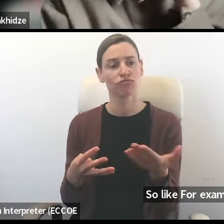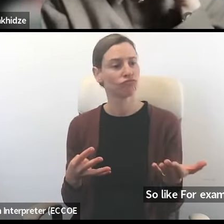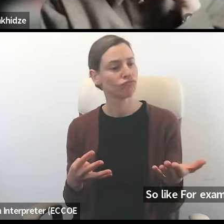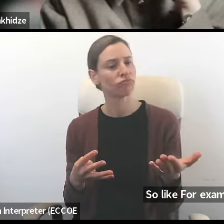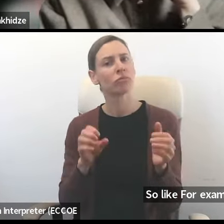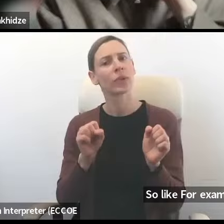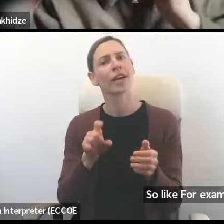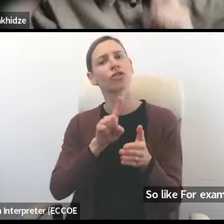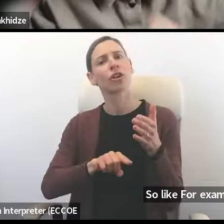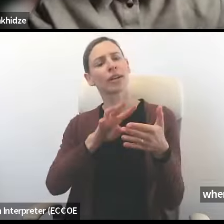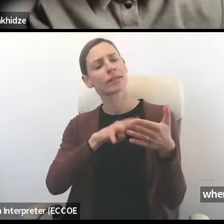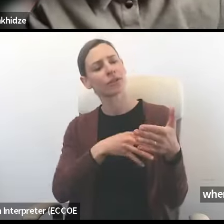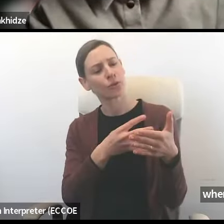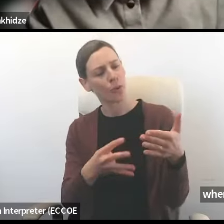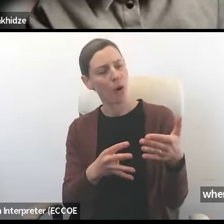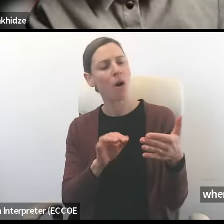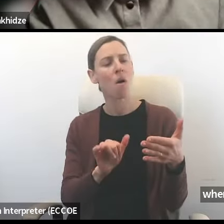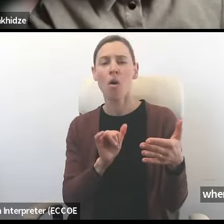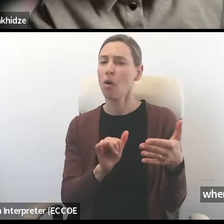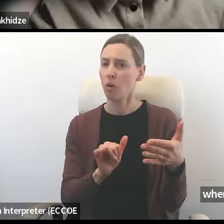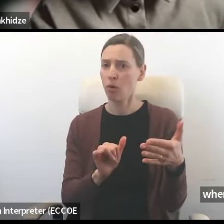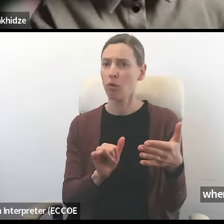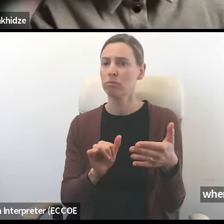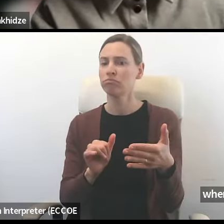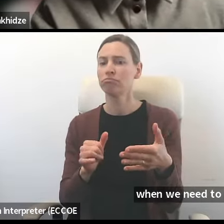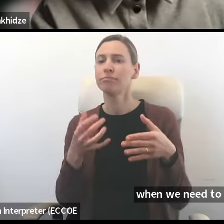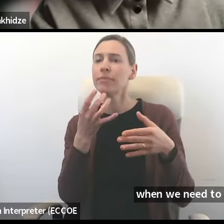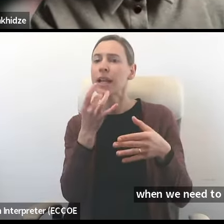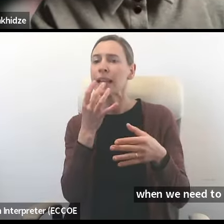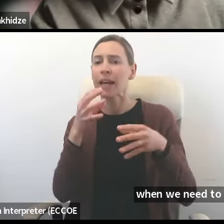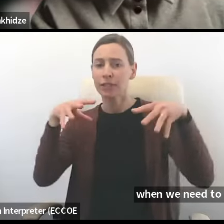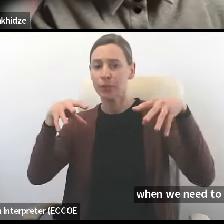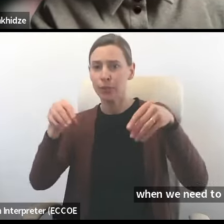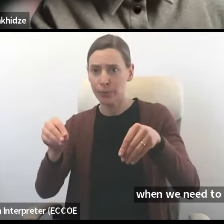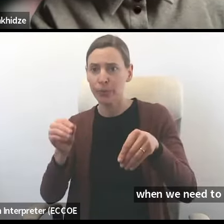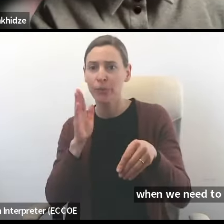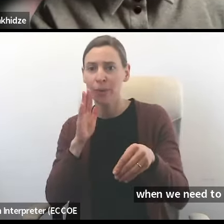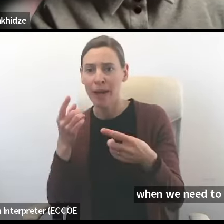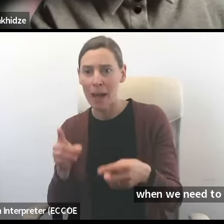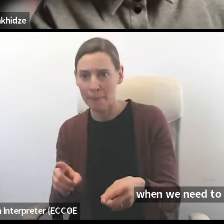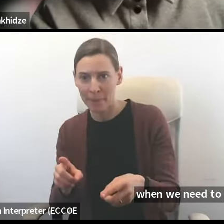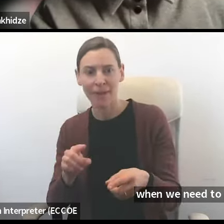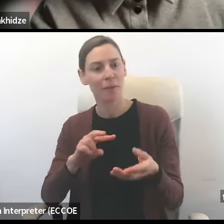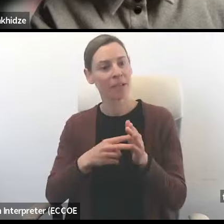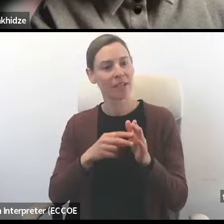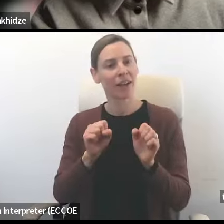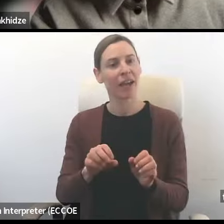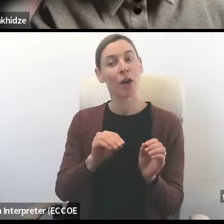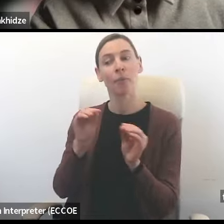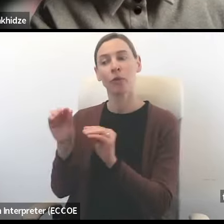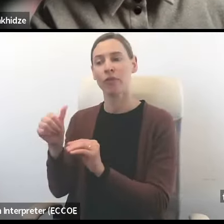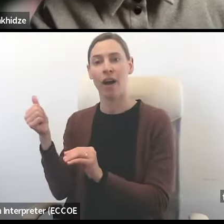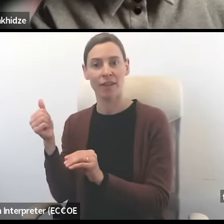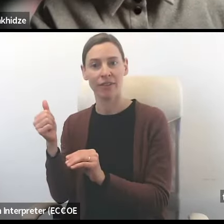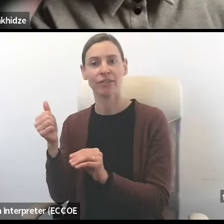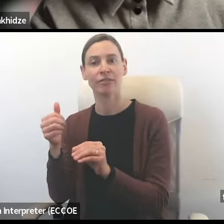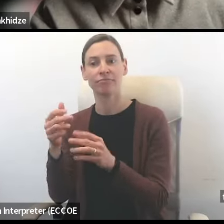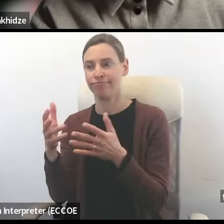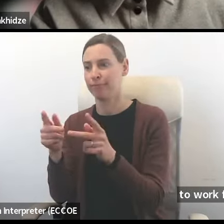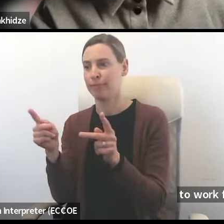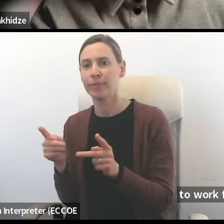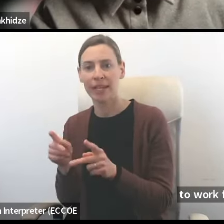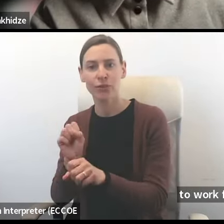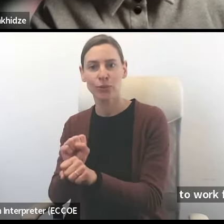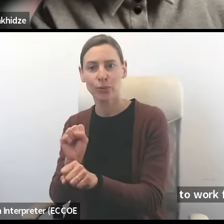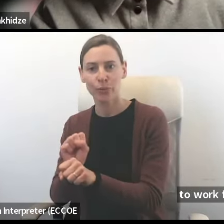prepare for the blackout, to go somewhere to work for the Wi-Fi. But after recent, like there